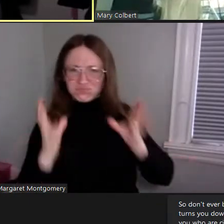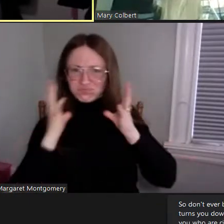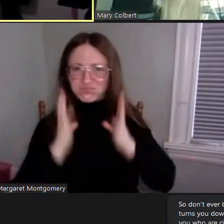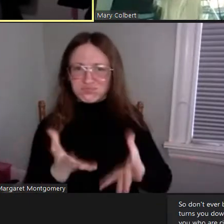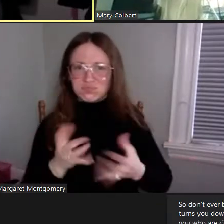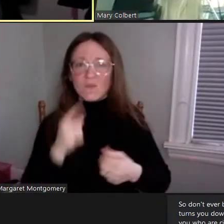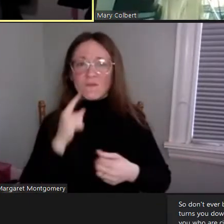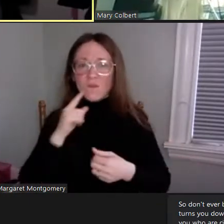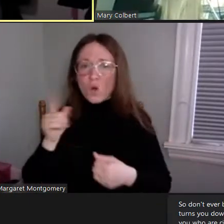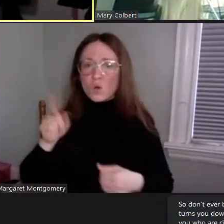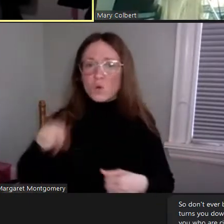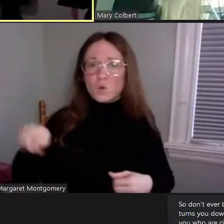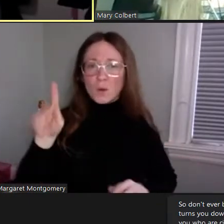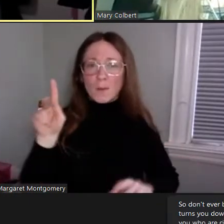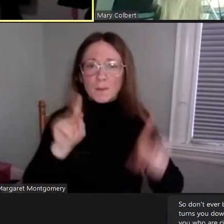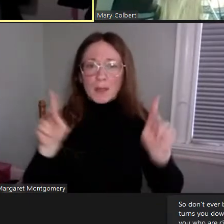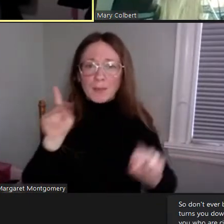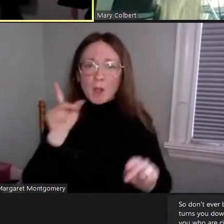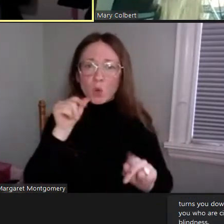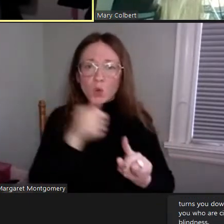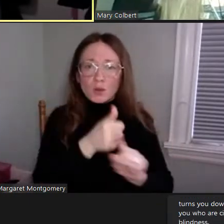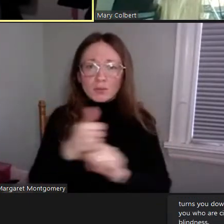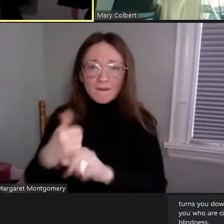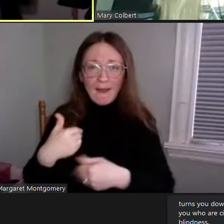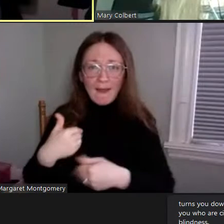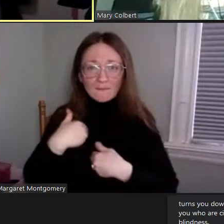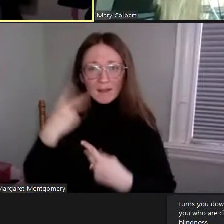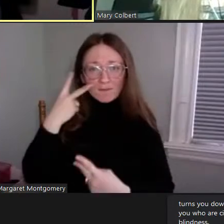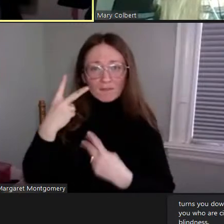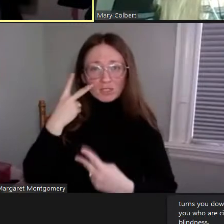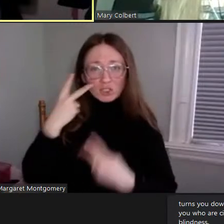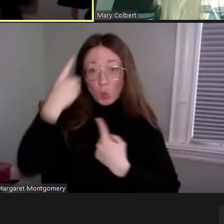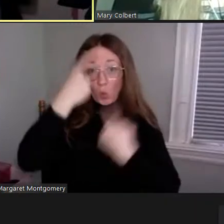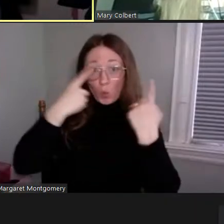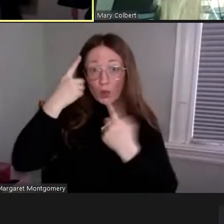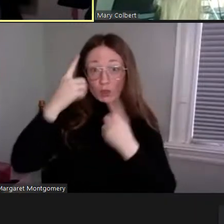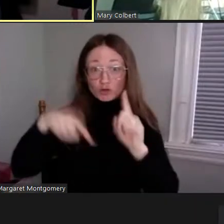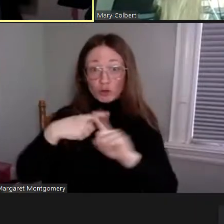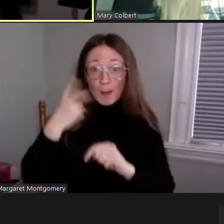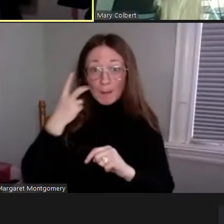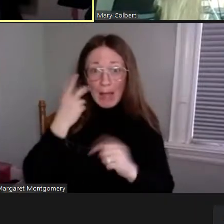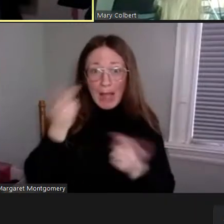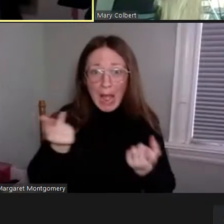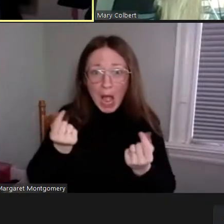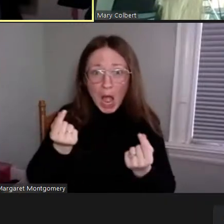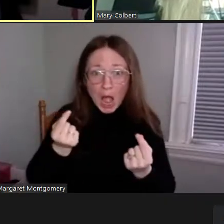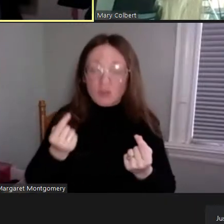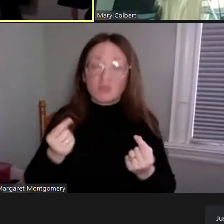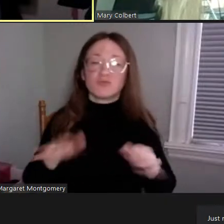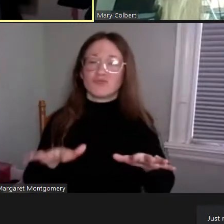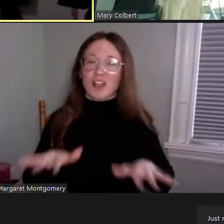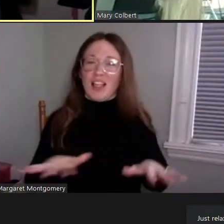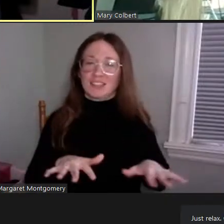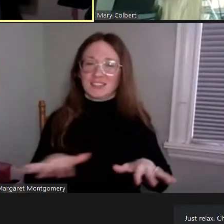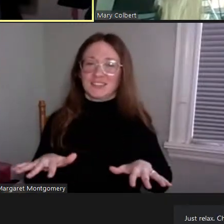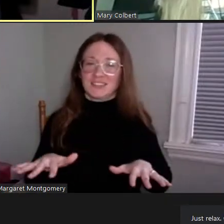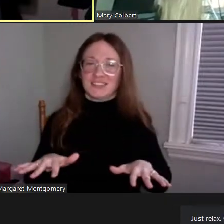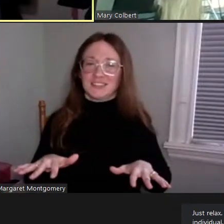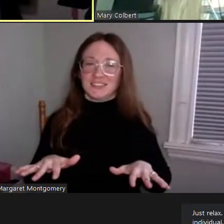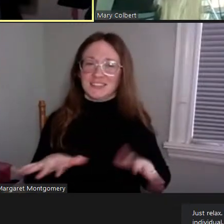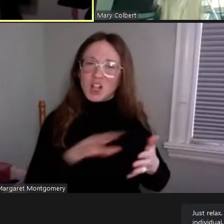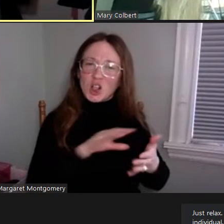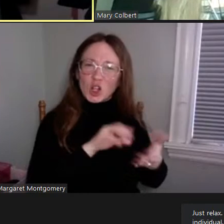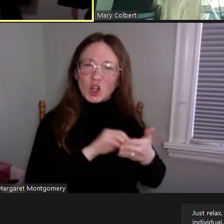and who wonder about blindness, just relax, chill out, just learn about the